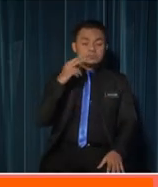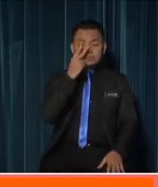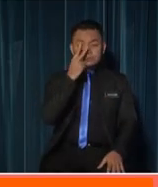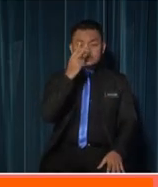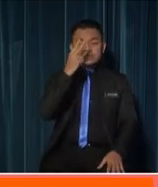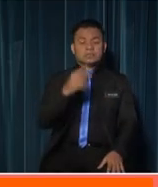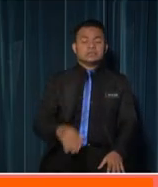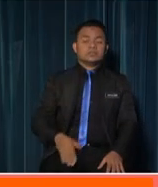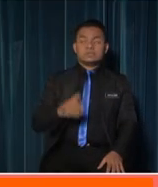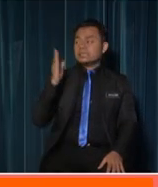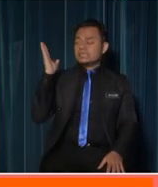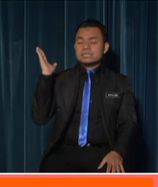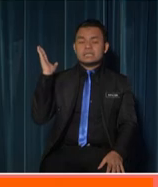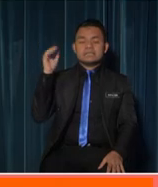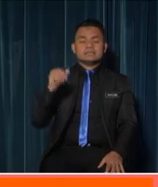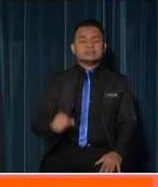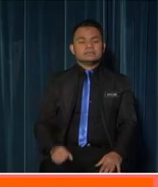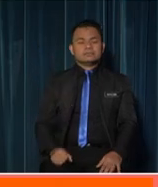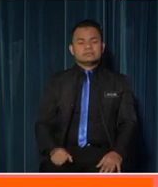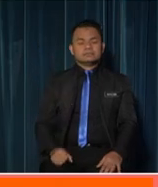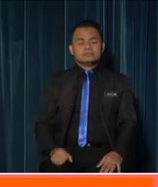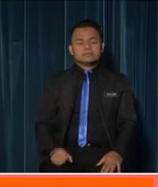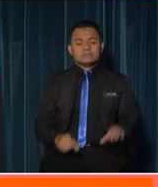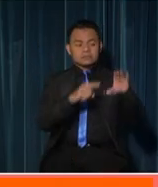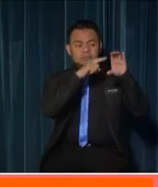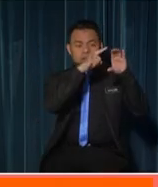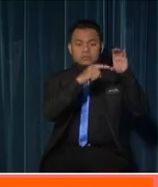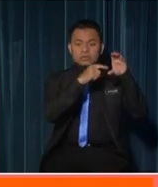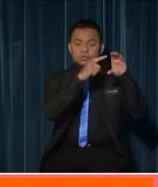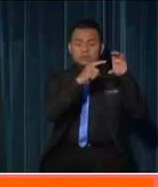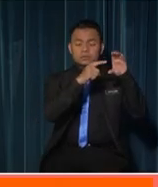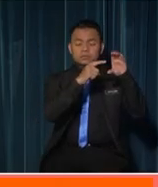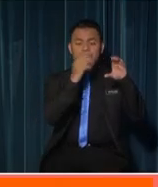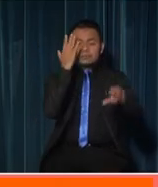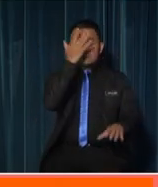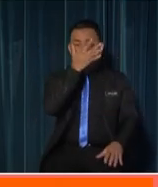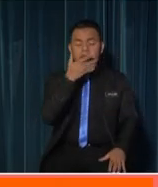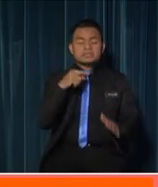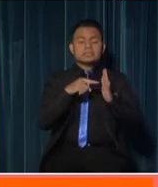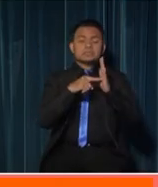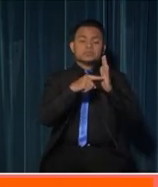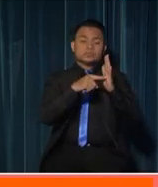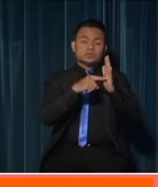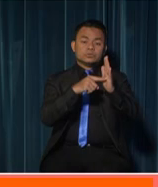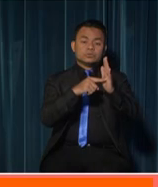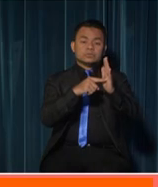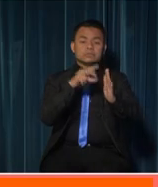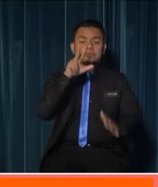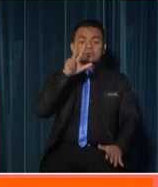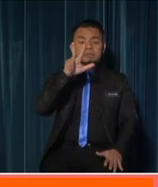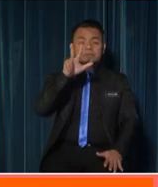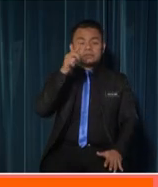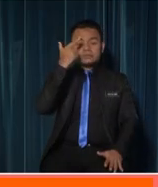at this slide. The clock face shows 3/4 of